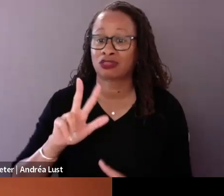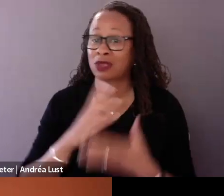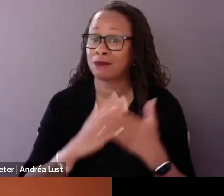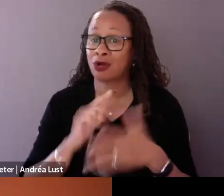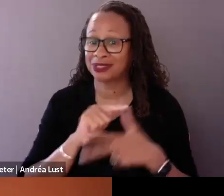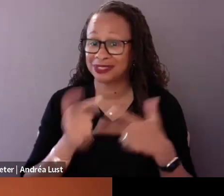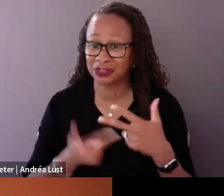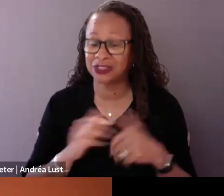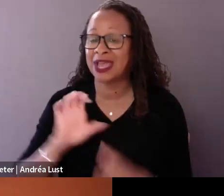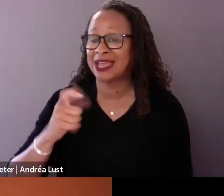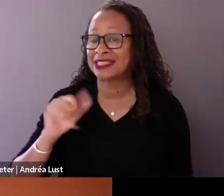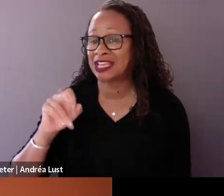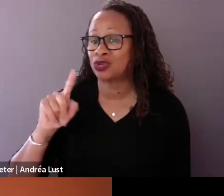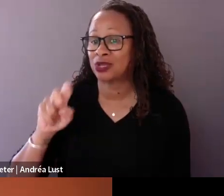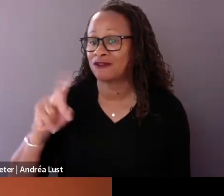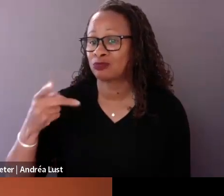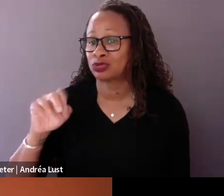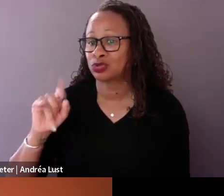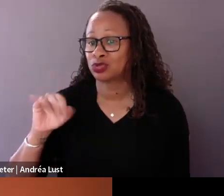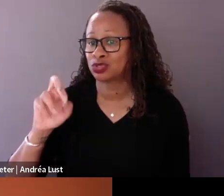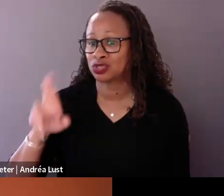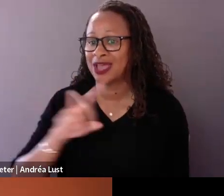and executive producer, Zach Heinzerling.